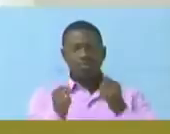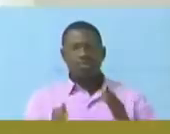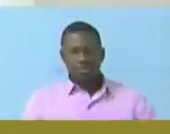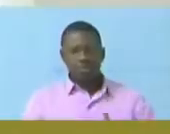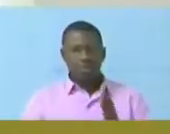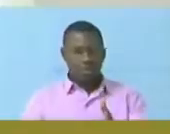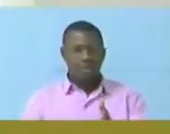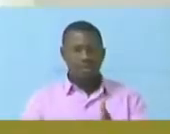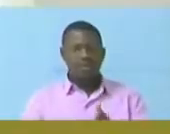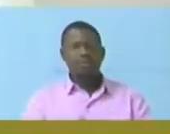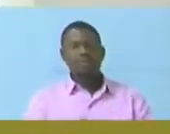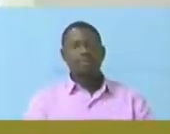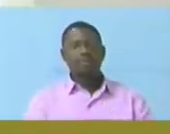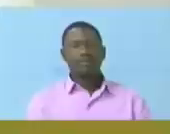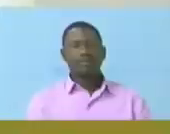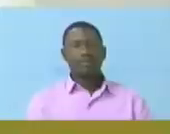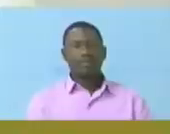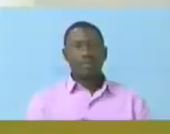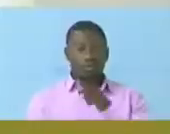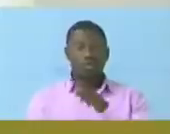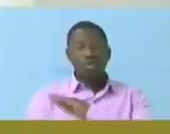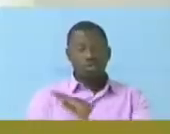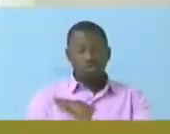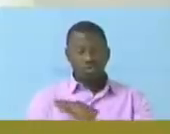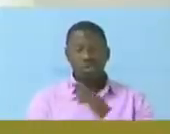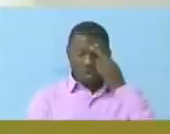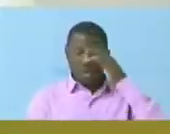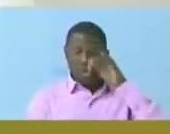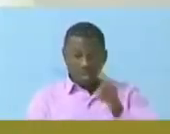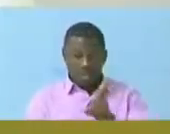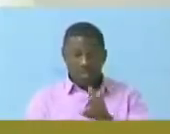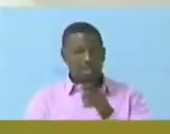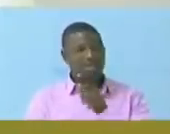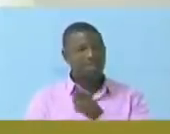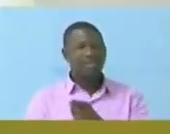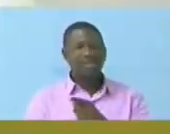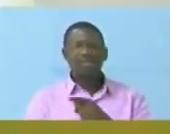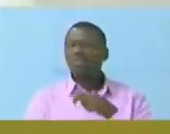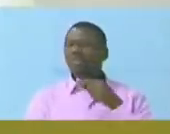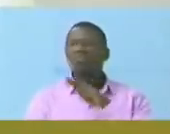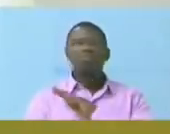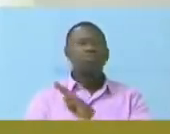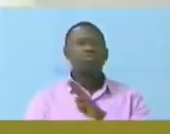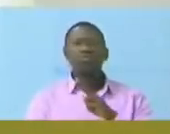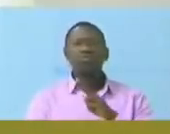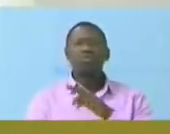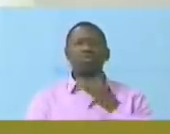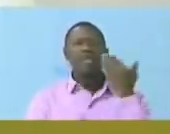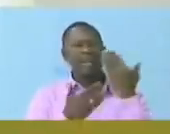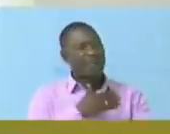You would also agree that it ought not to have happened.